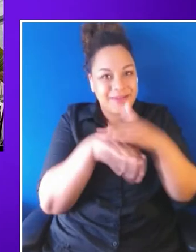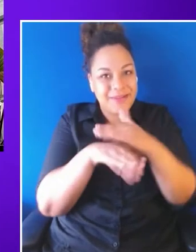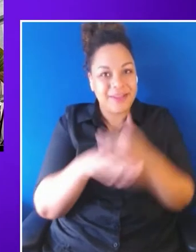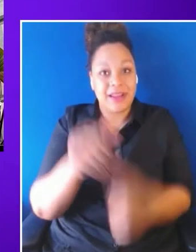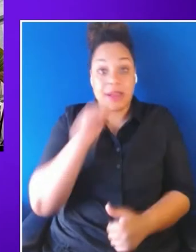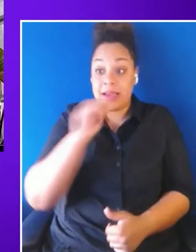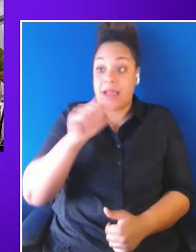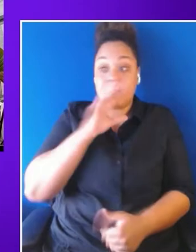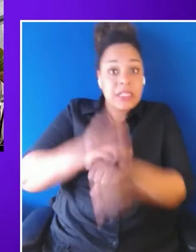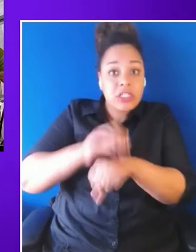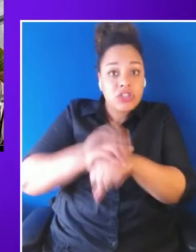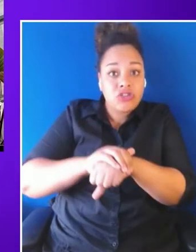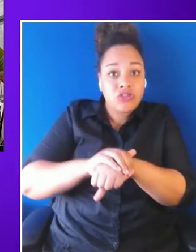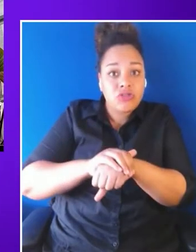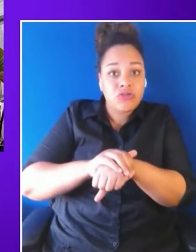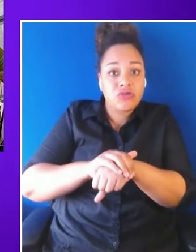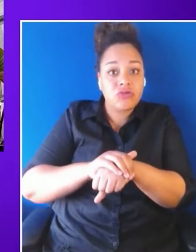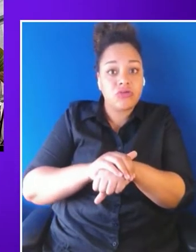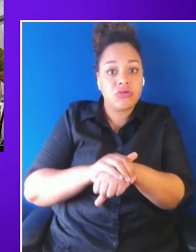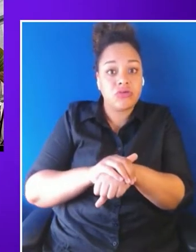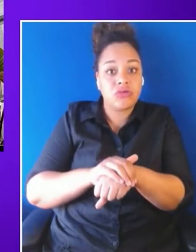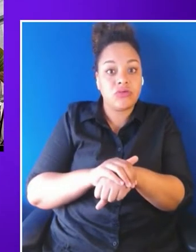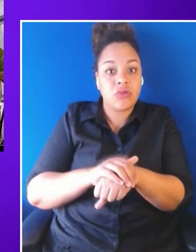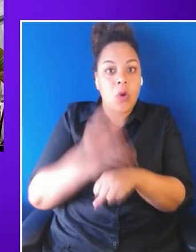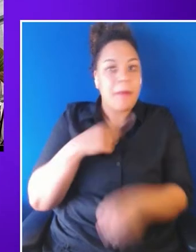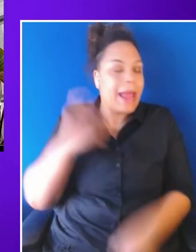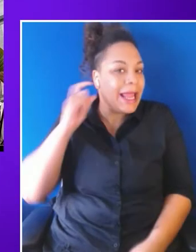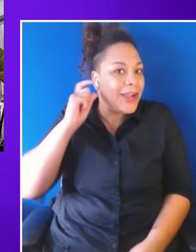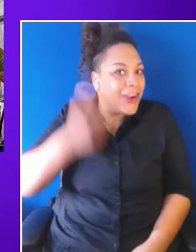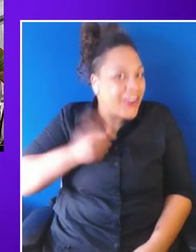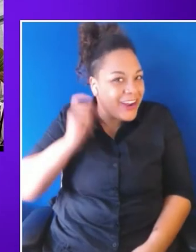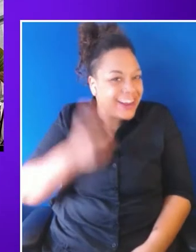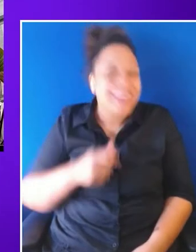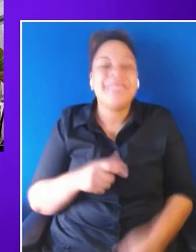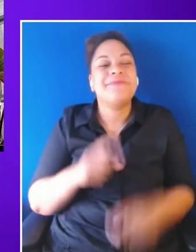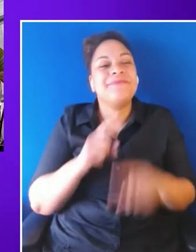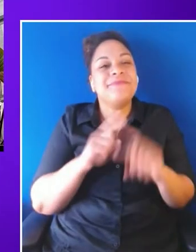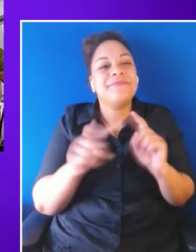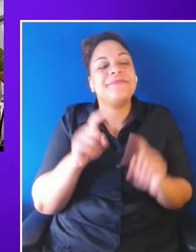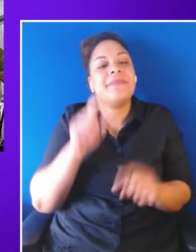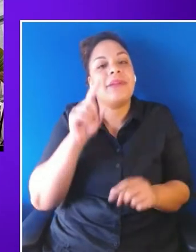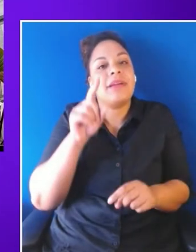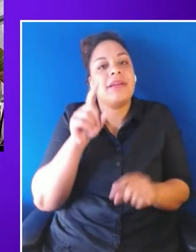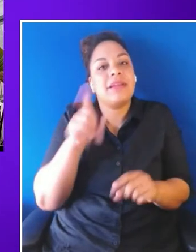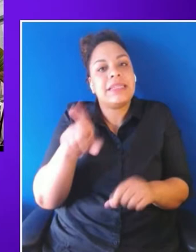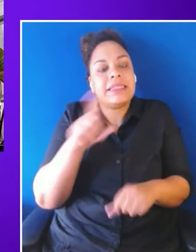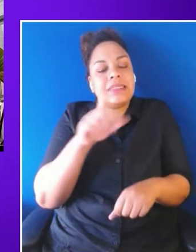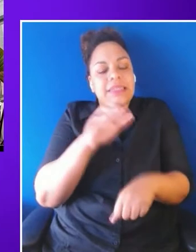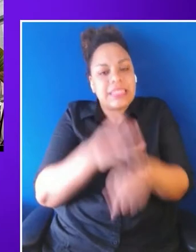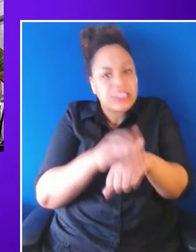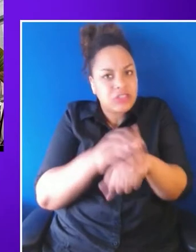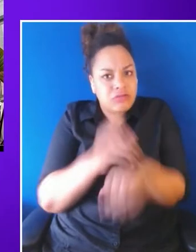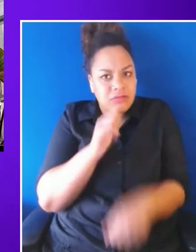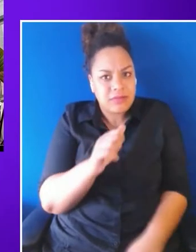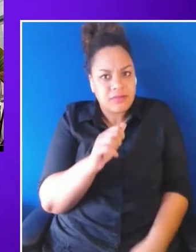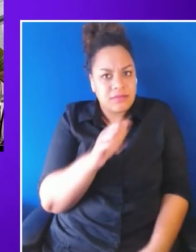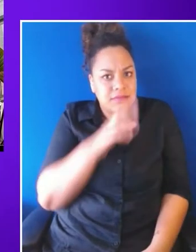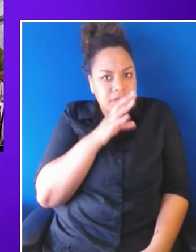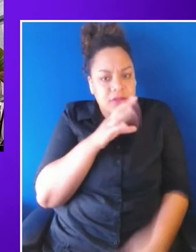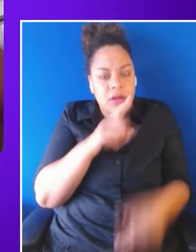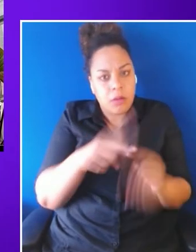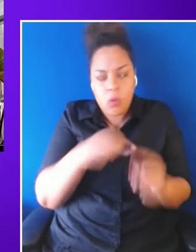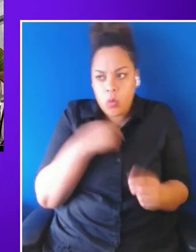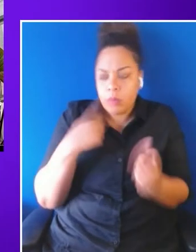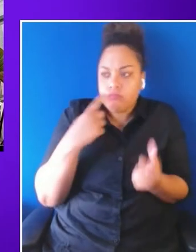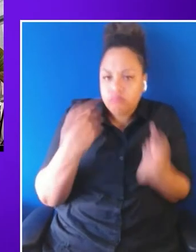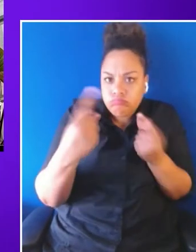speakers, or the fact that I can't keep my earbud in my ear. So the not being able to understand